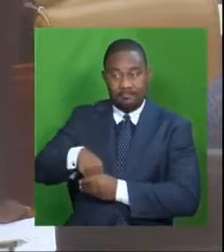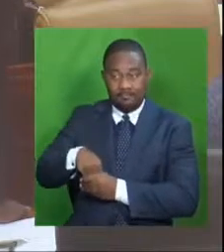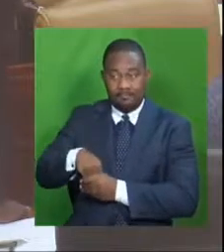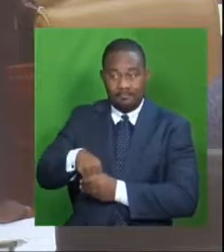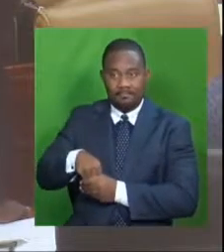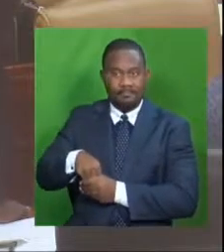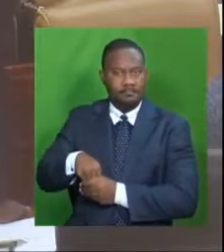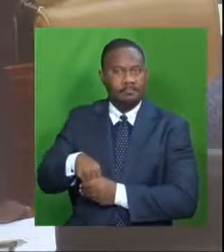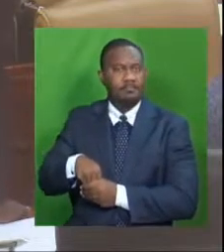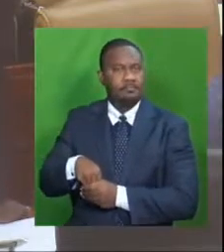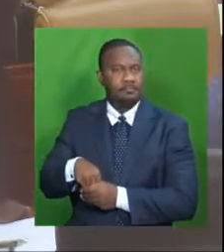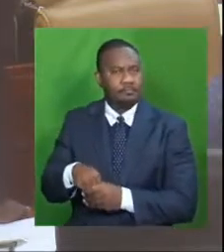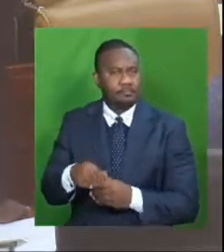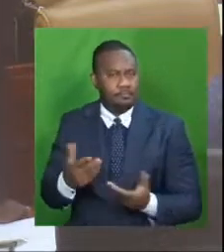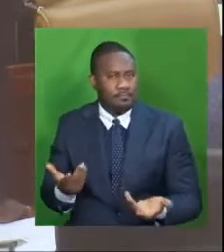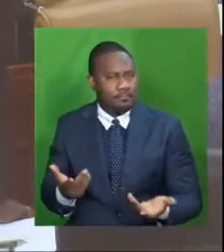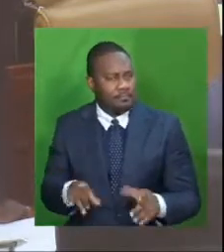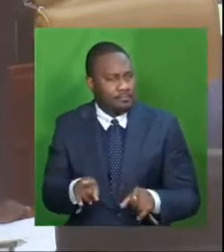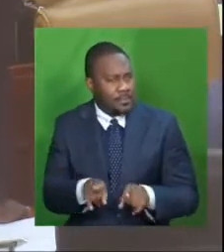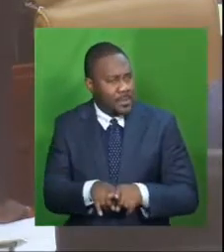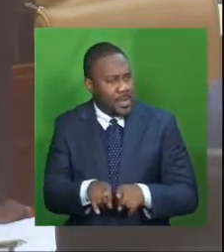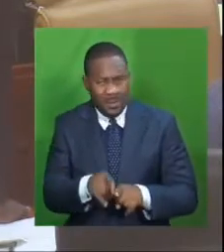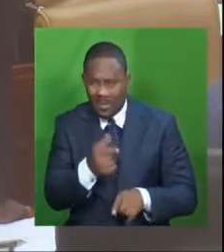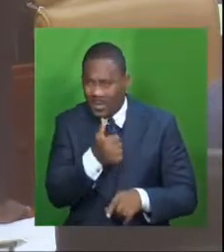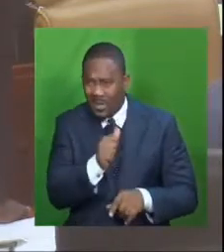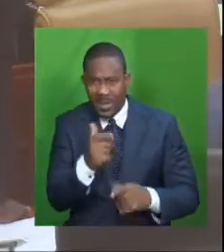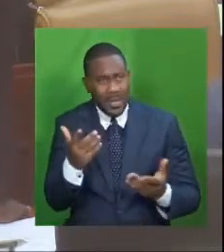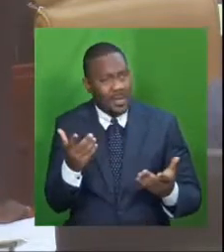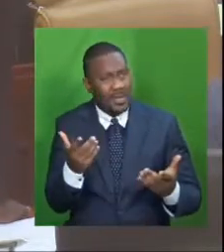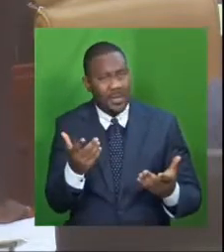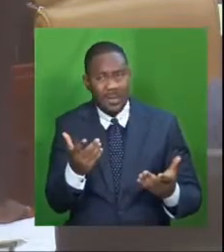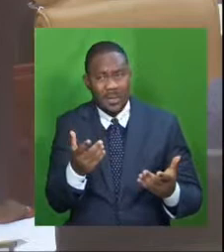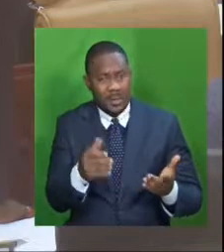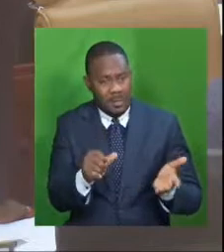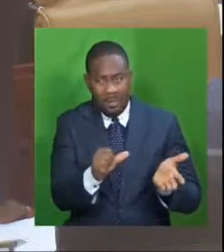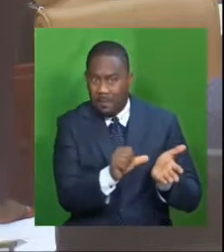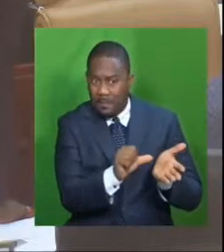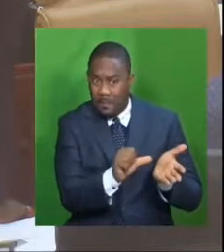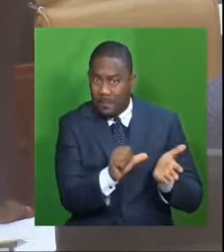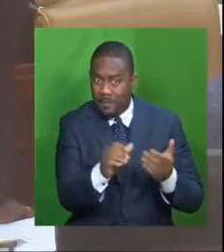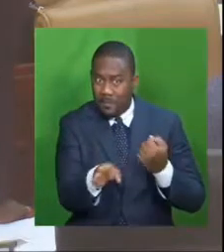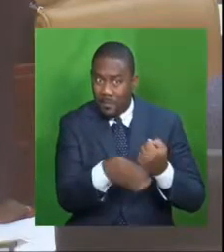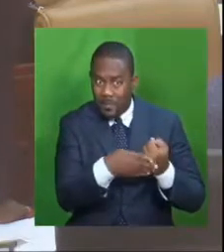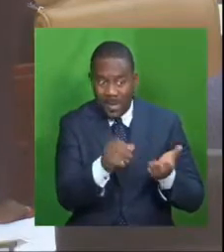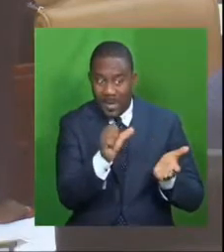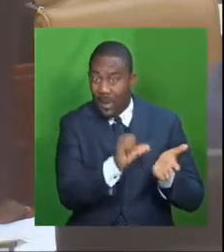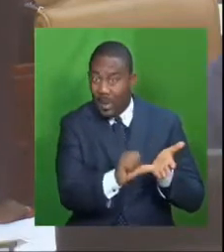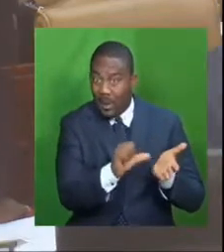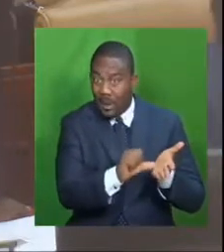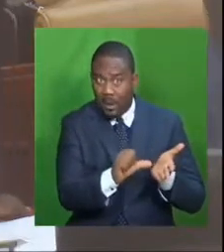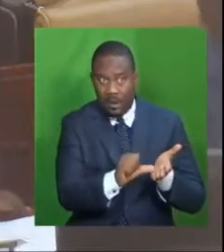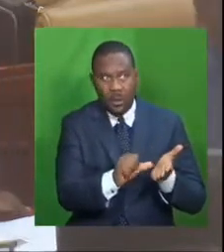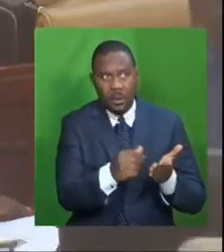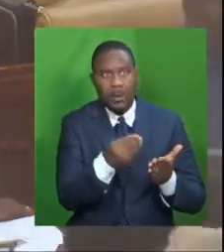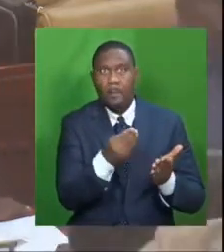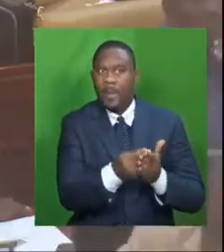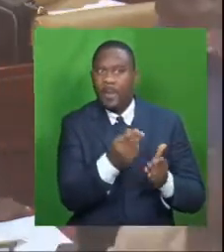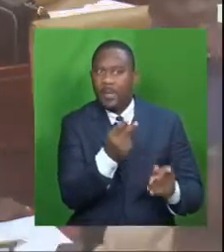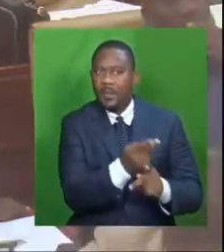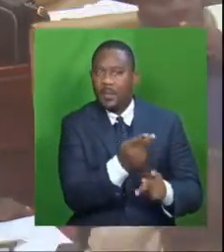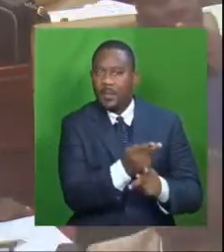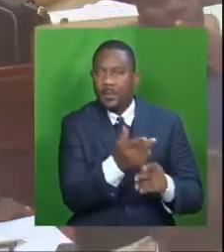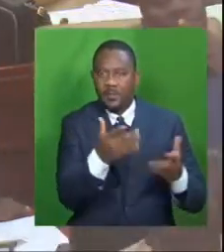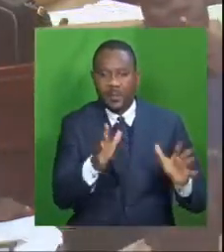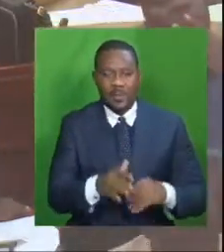any other upstream trader will use their bank account for keeping their working capital. The petty